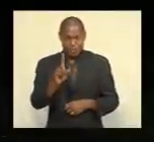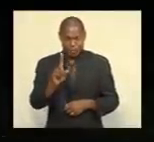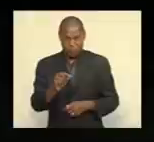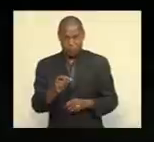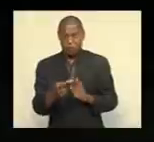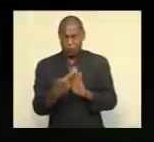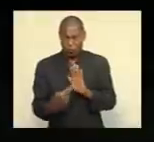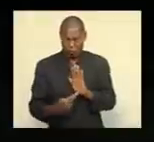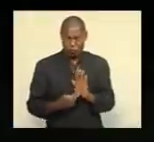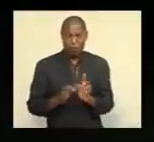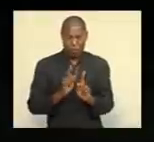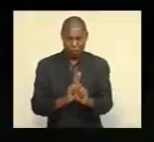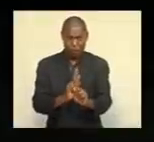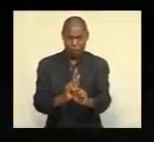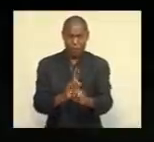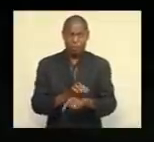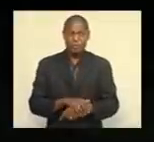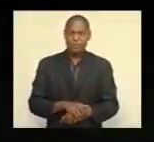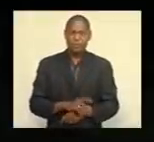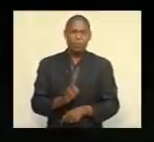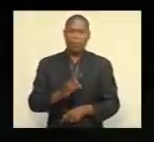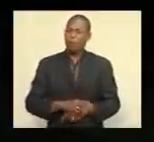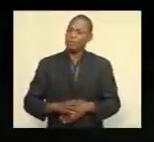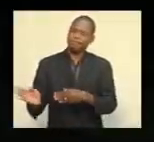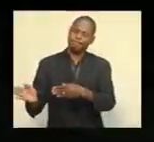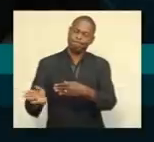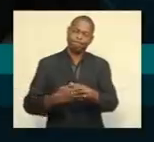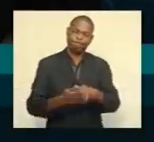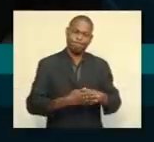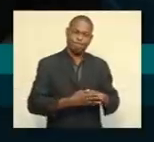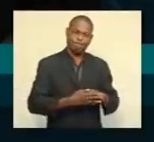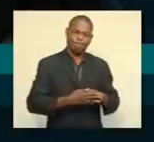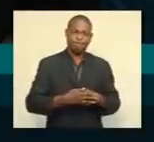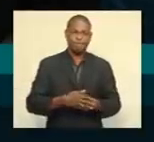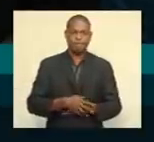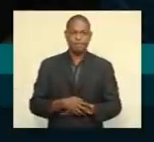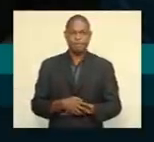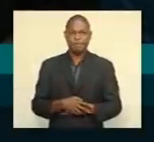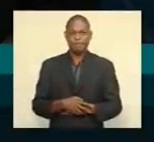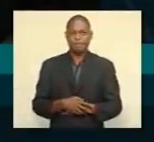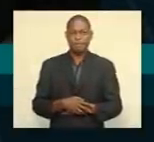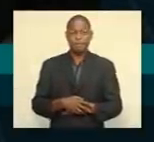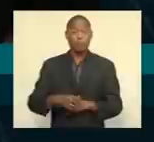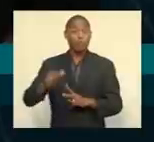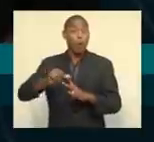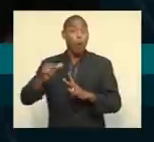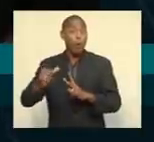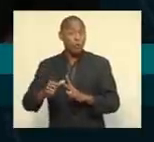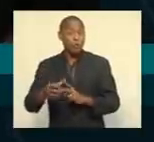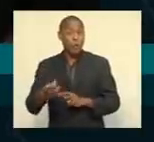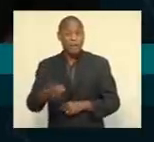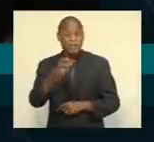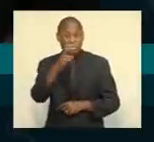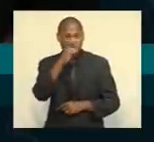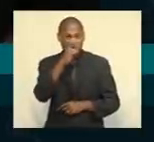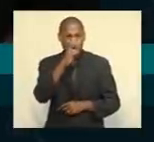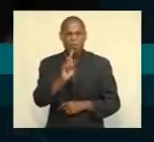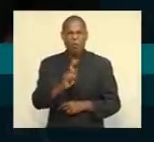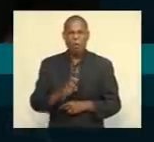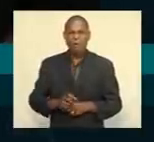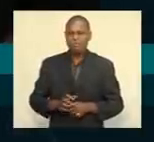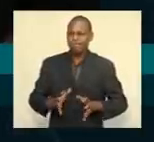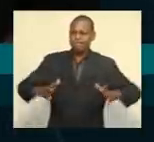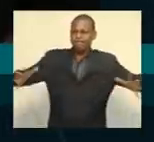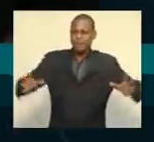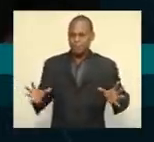safe COVID-19 measures will be shut down, Edwin. Lena, there are also restrictions on any type of gatherings. What's